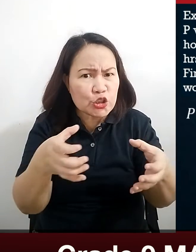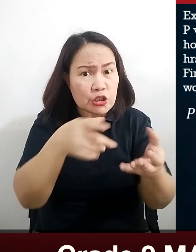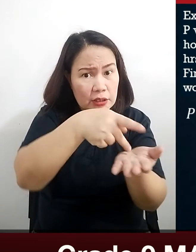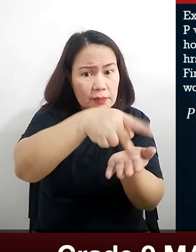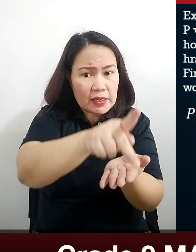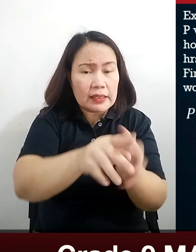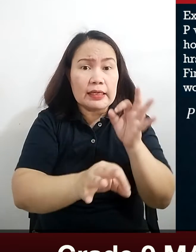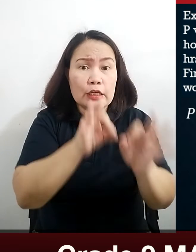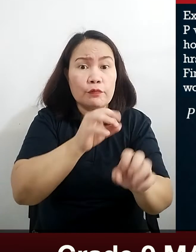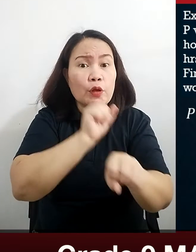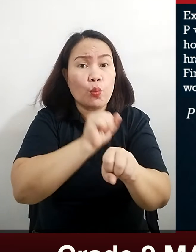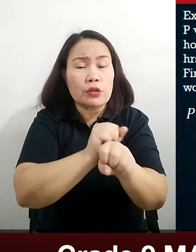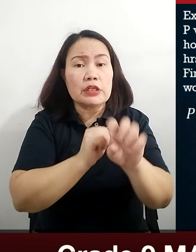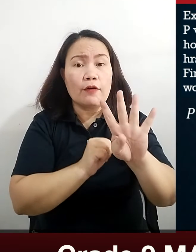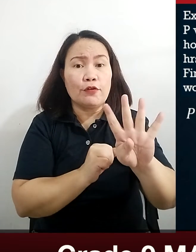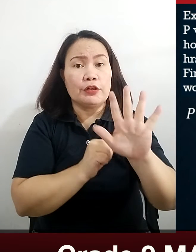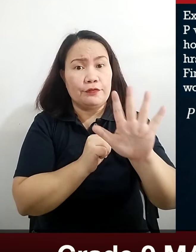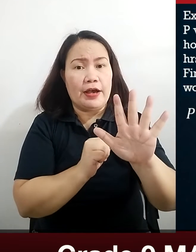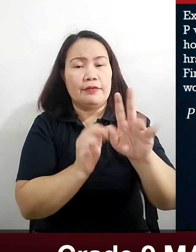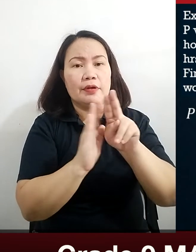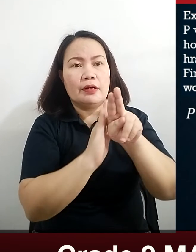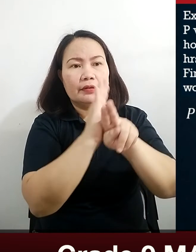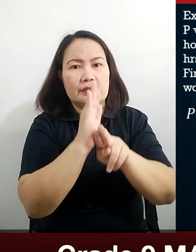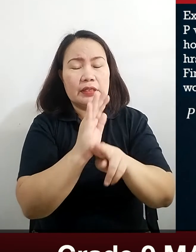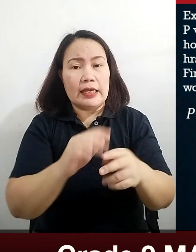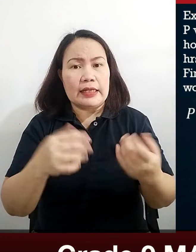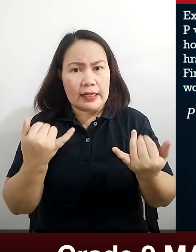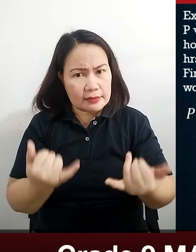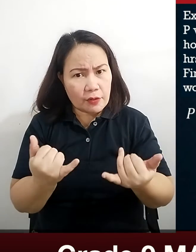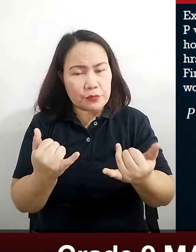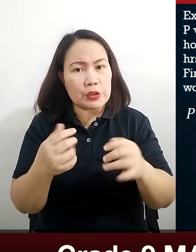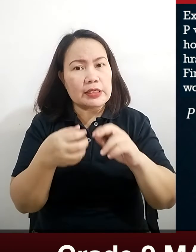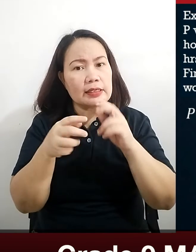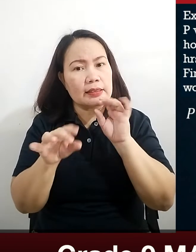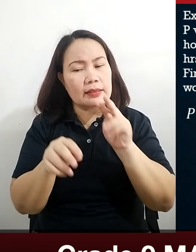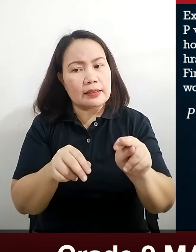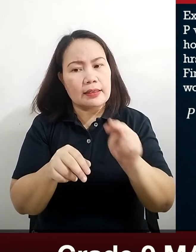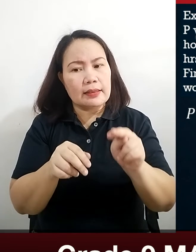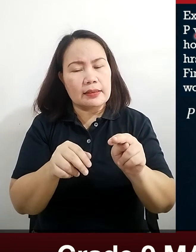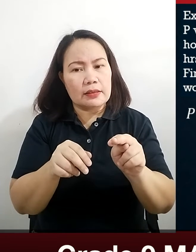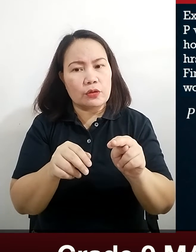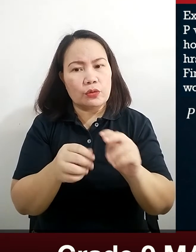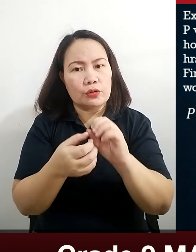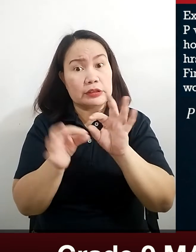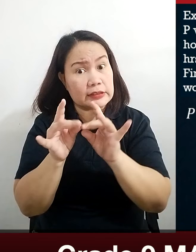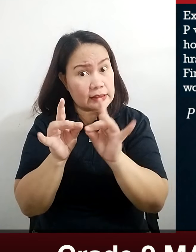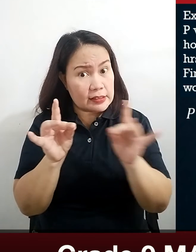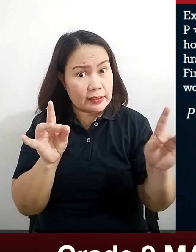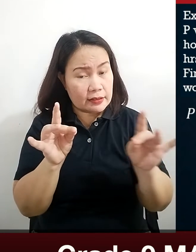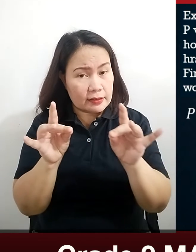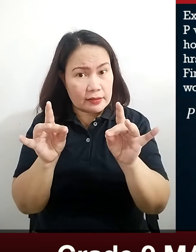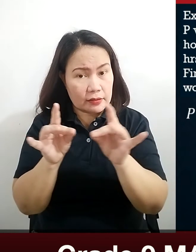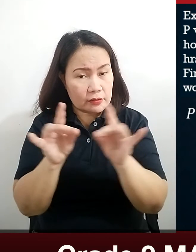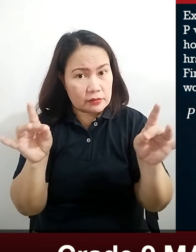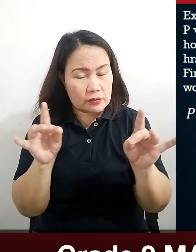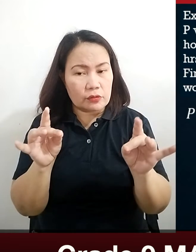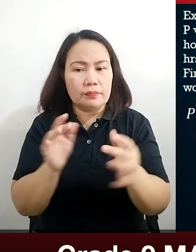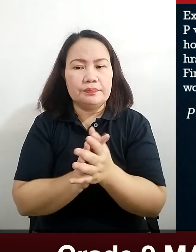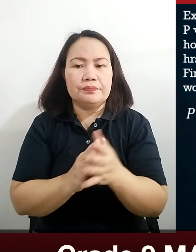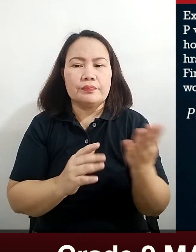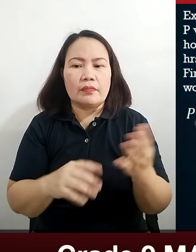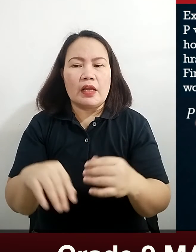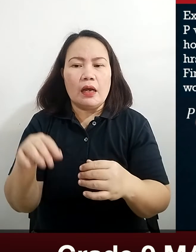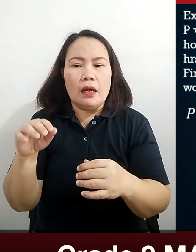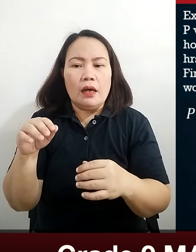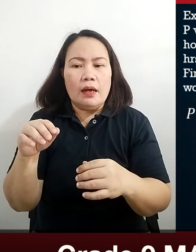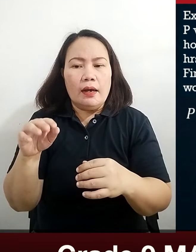So, again, kailangan natin i-translate yung statement natin into equation. So, P varies directly as the number of hours. So,